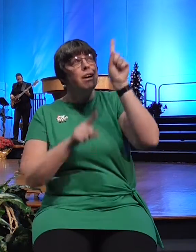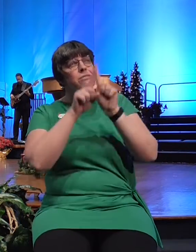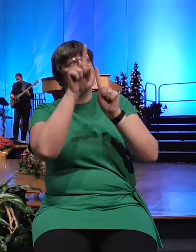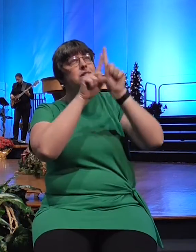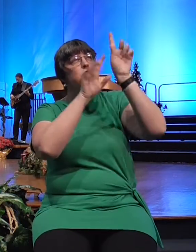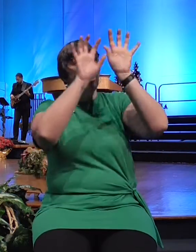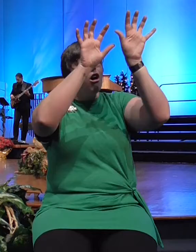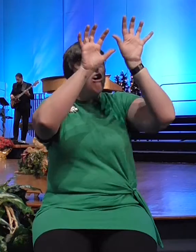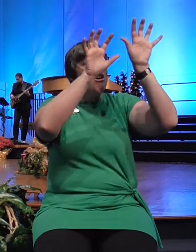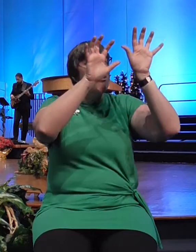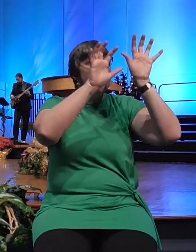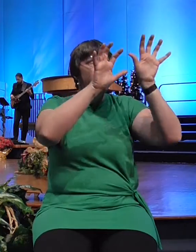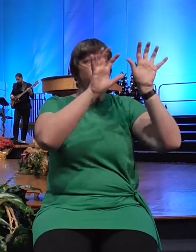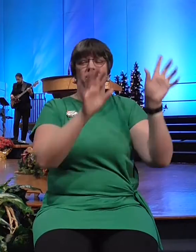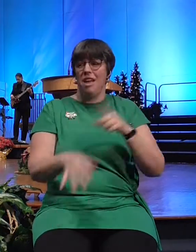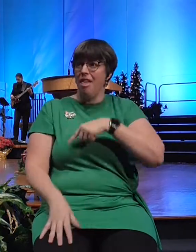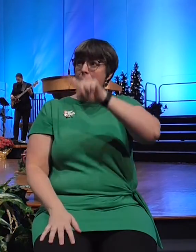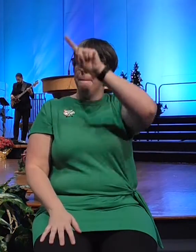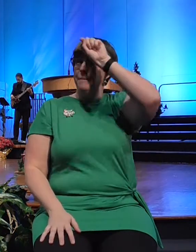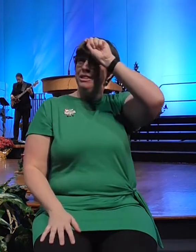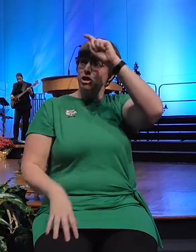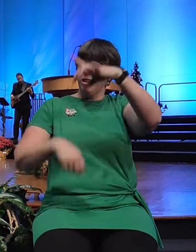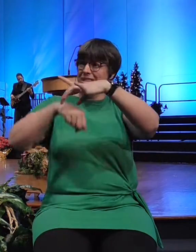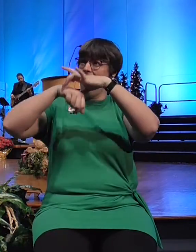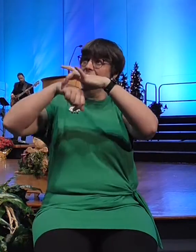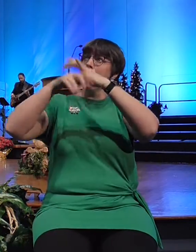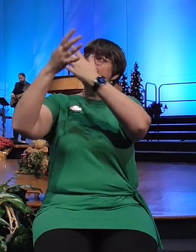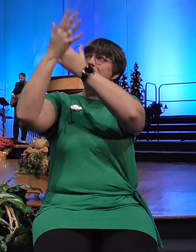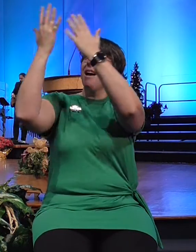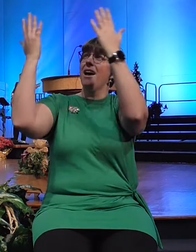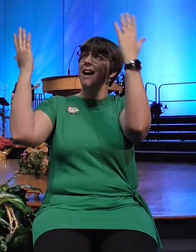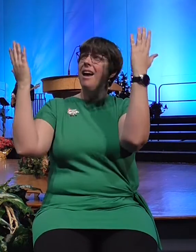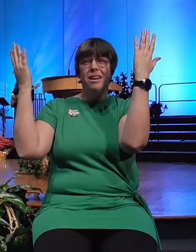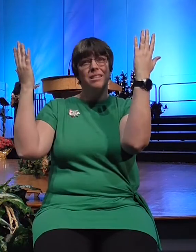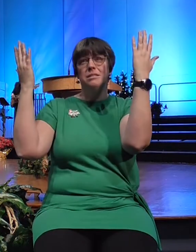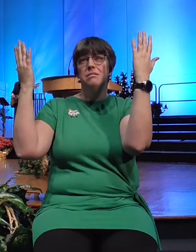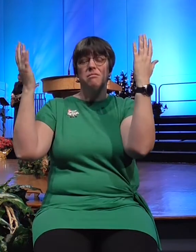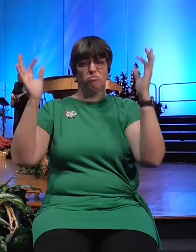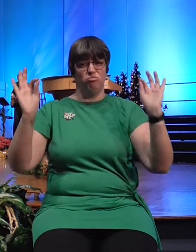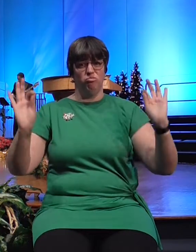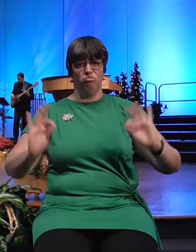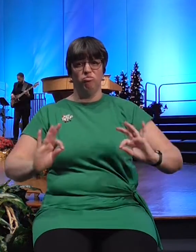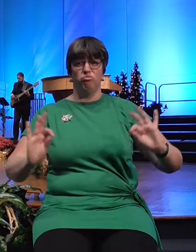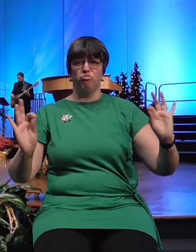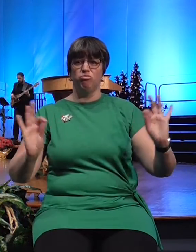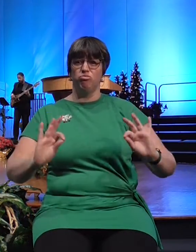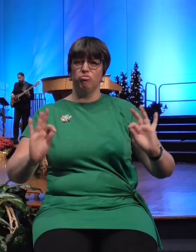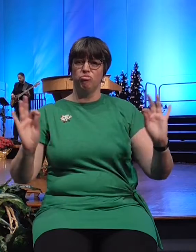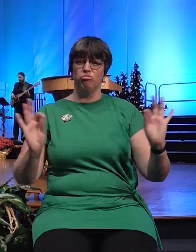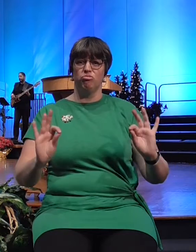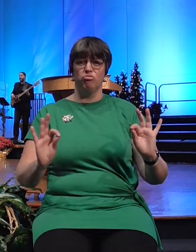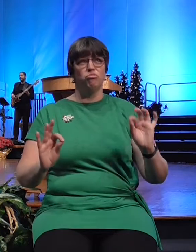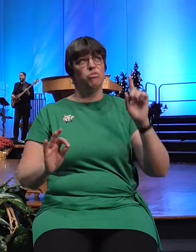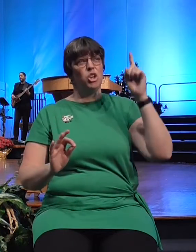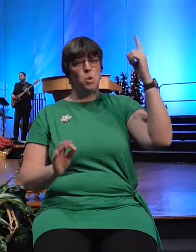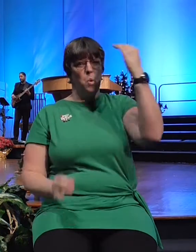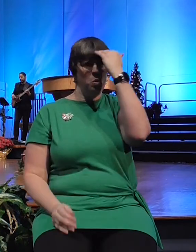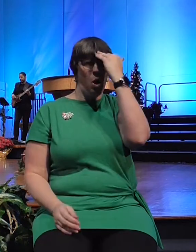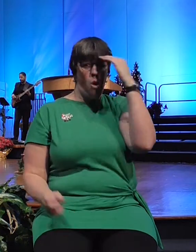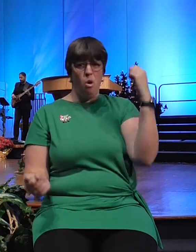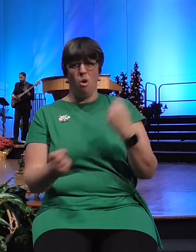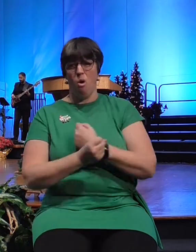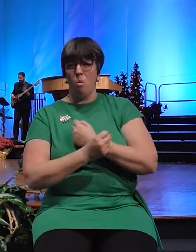stars and the mysteries of Mars are nothing for you to